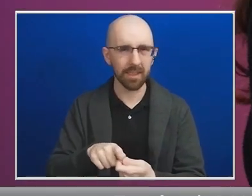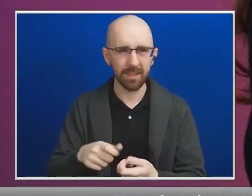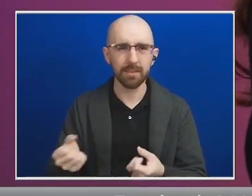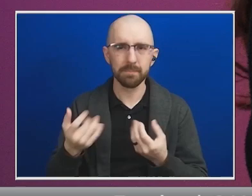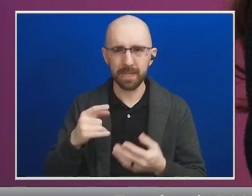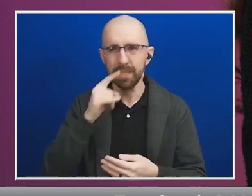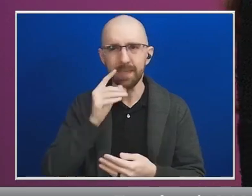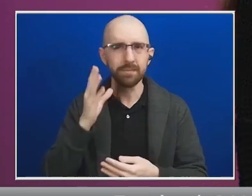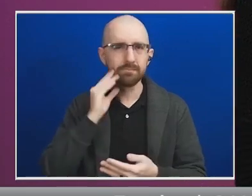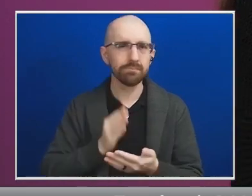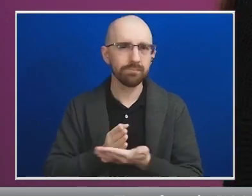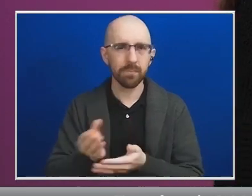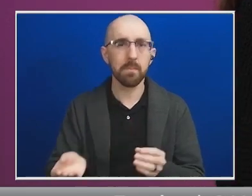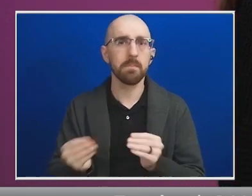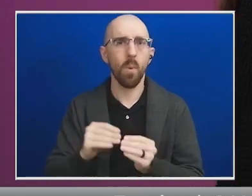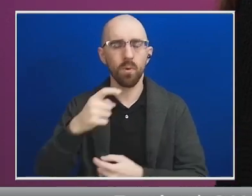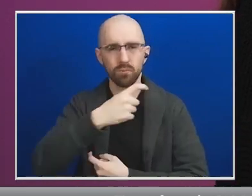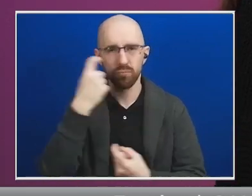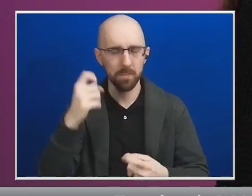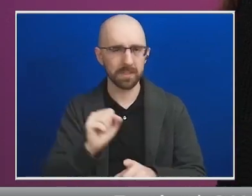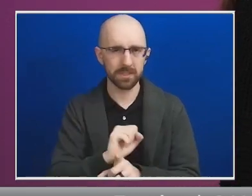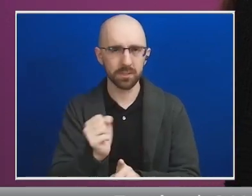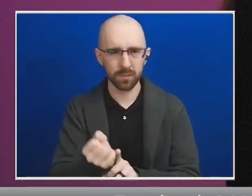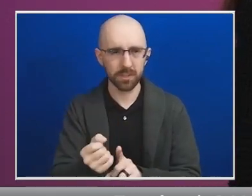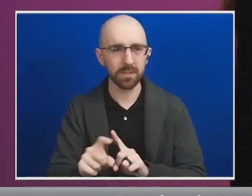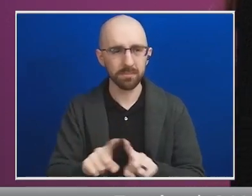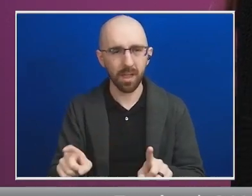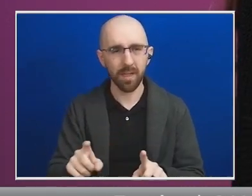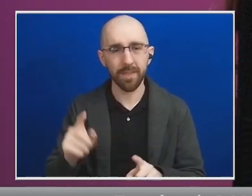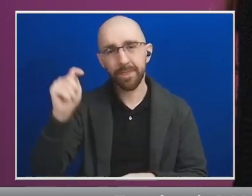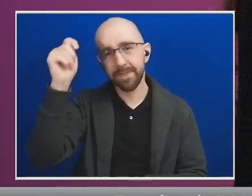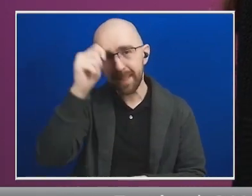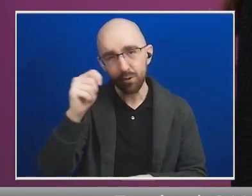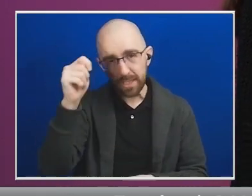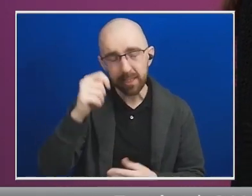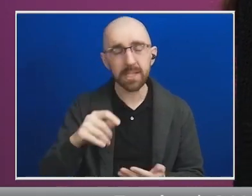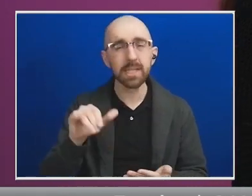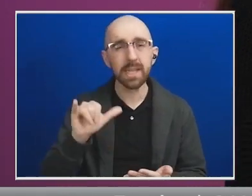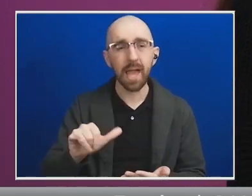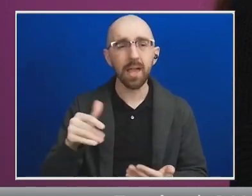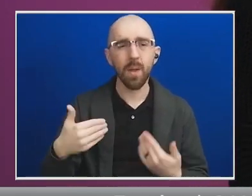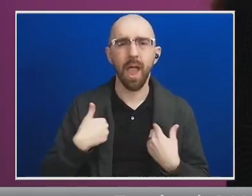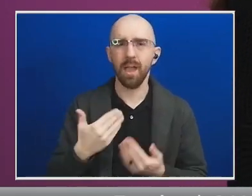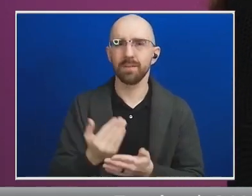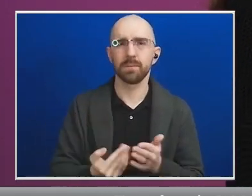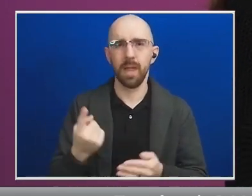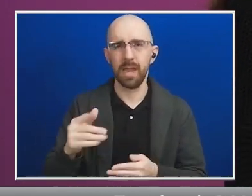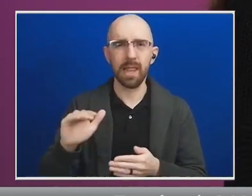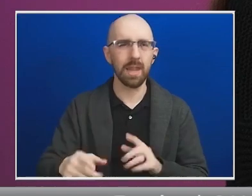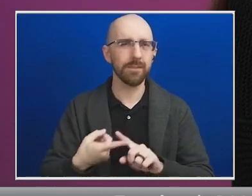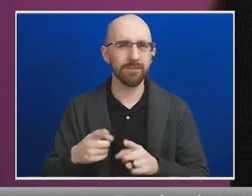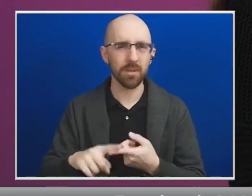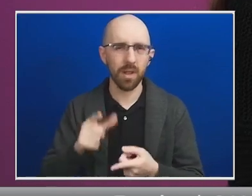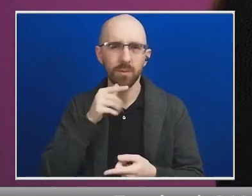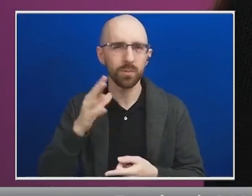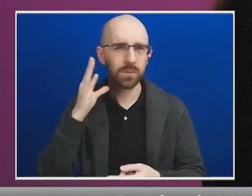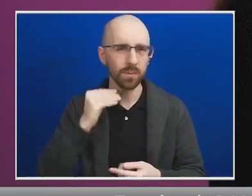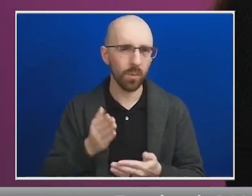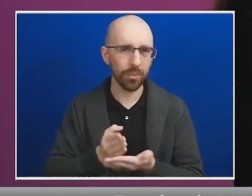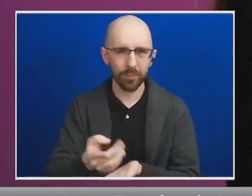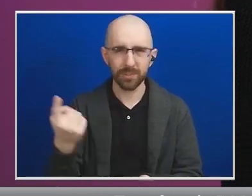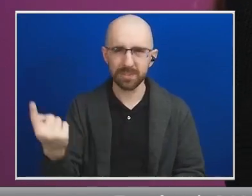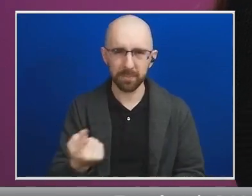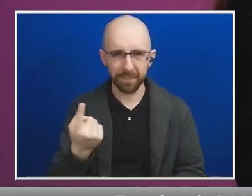traumatic situations, but the theory is that, you've got somebody, a little friend that's going through something, mimics